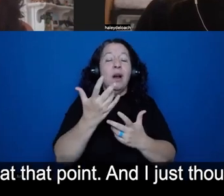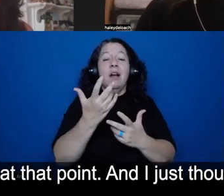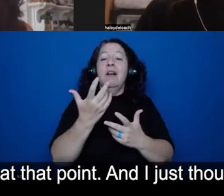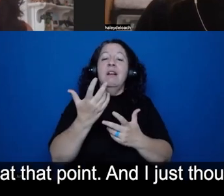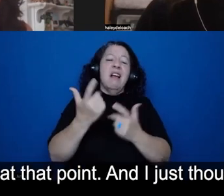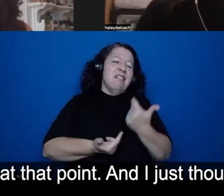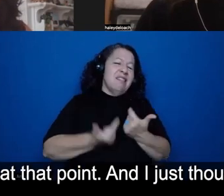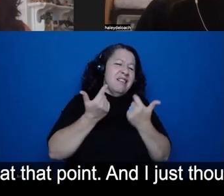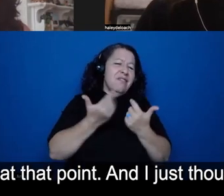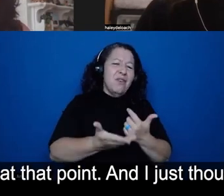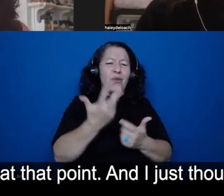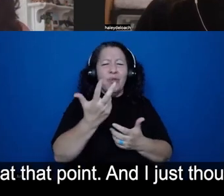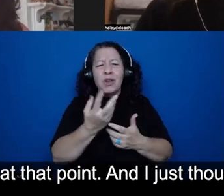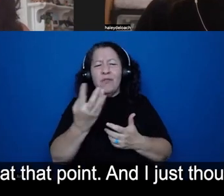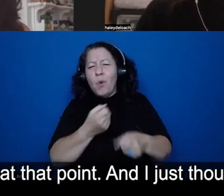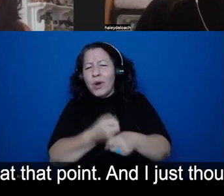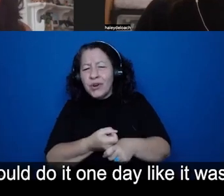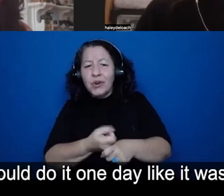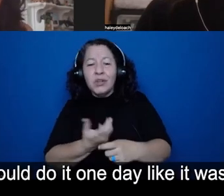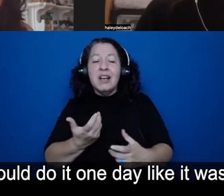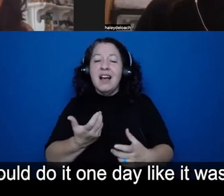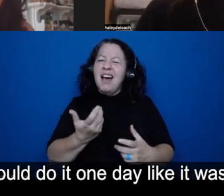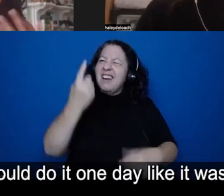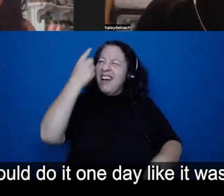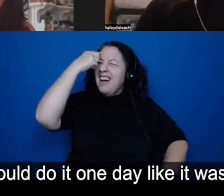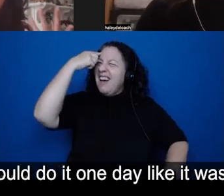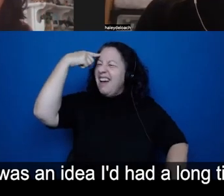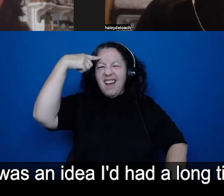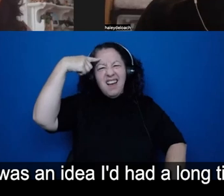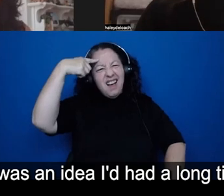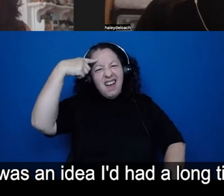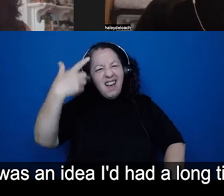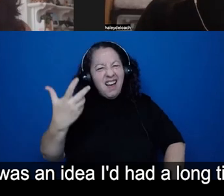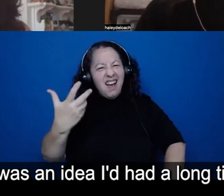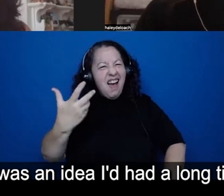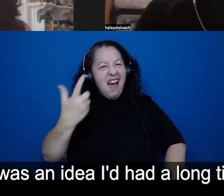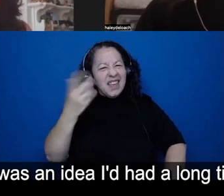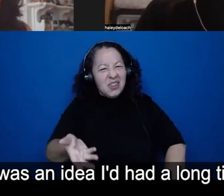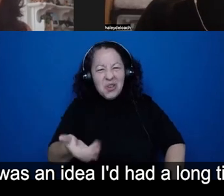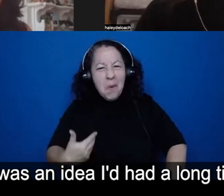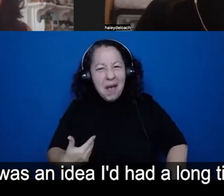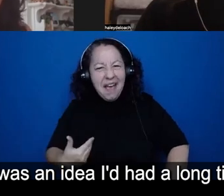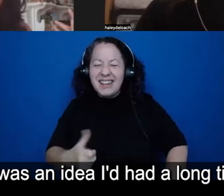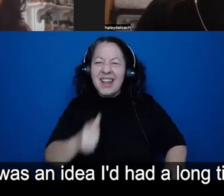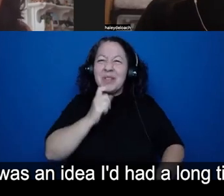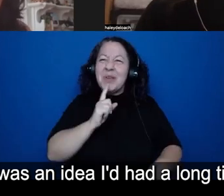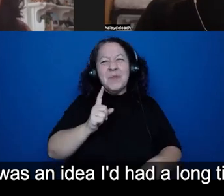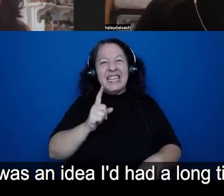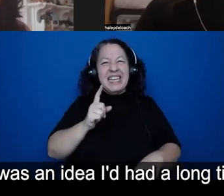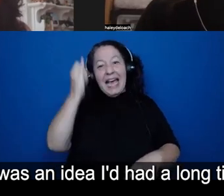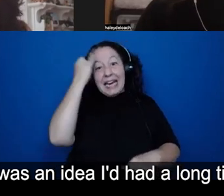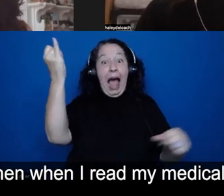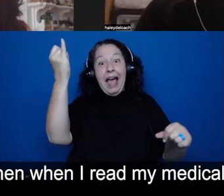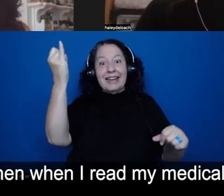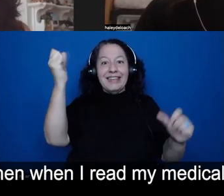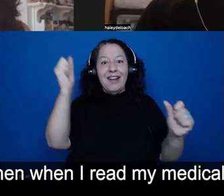that point. And I just thought I would do it one day. Like I guess it was an idea I'd had a long time